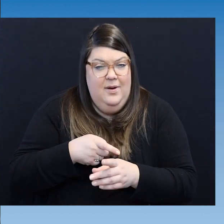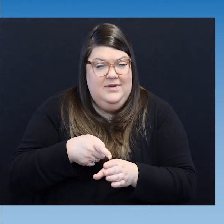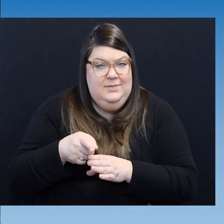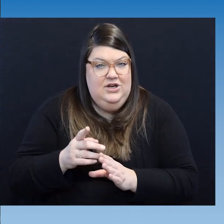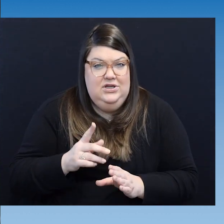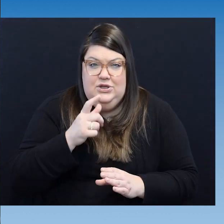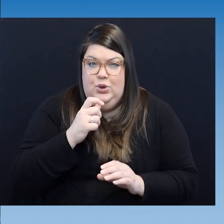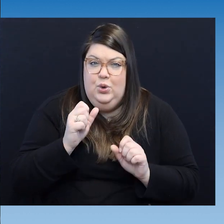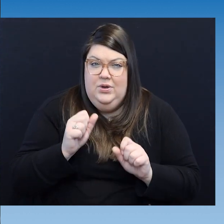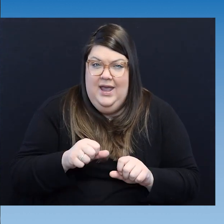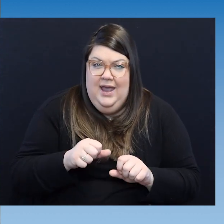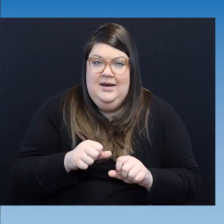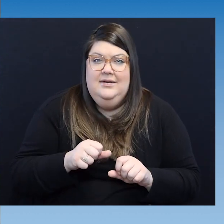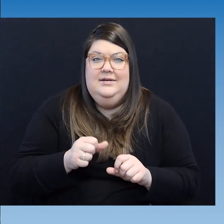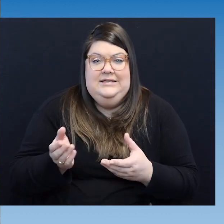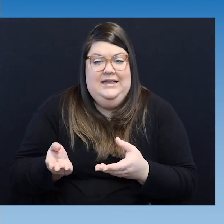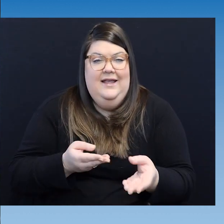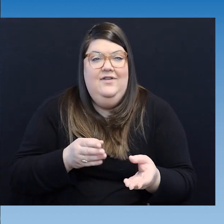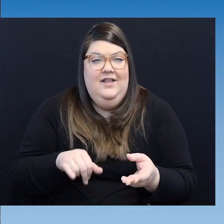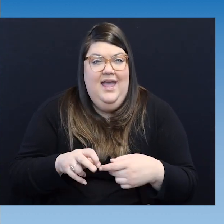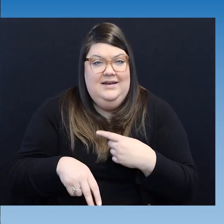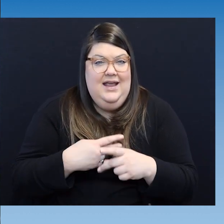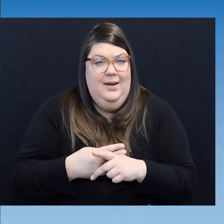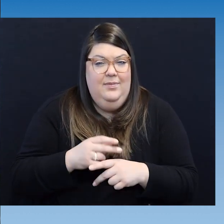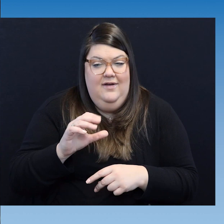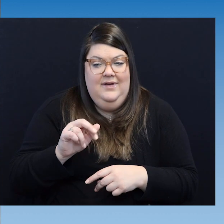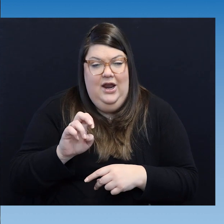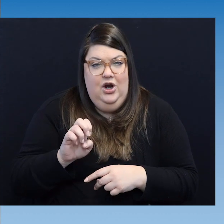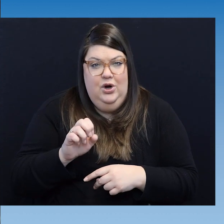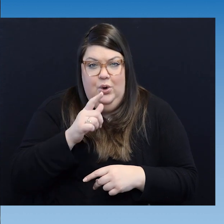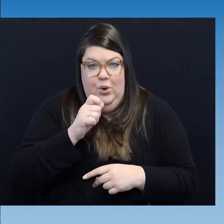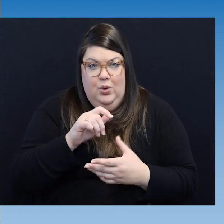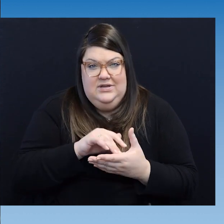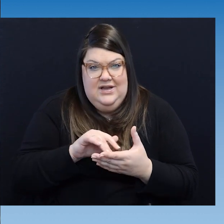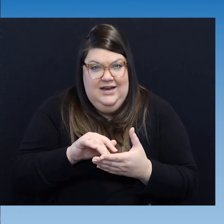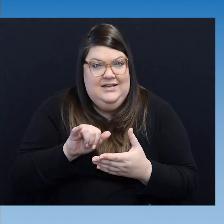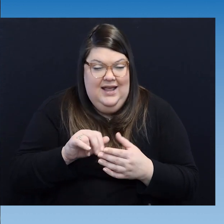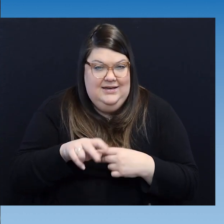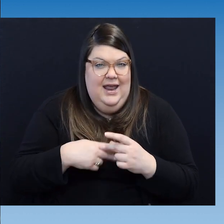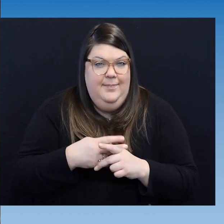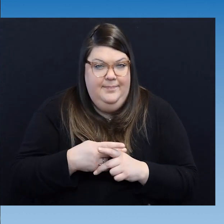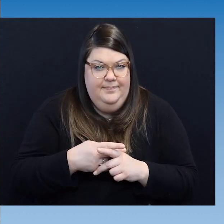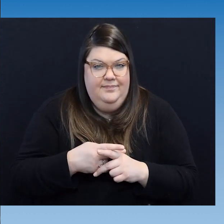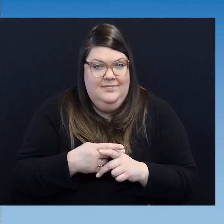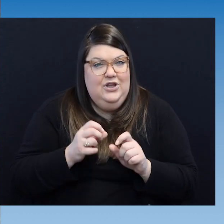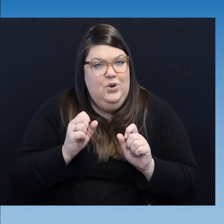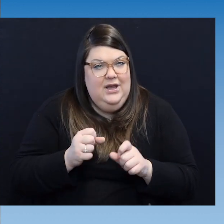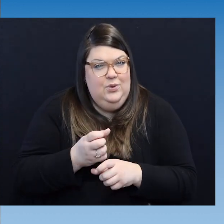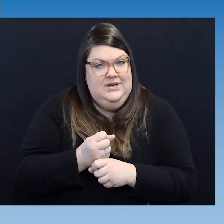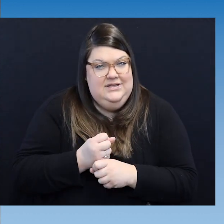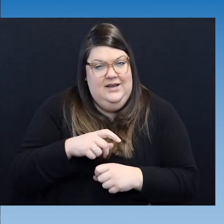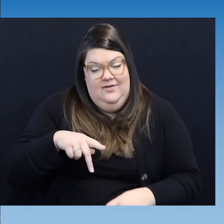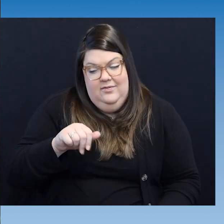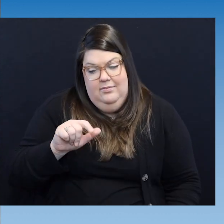can deliver that type of care and who studies that type of care. And you can receive